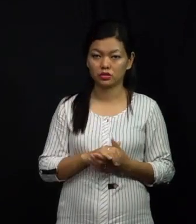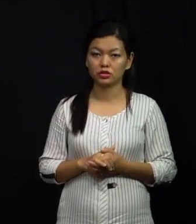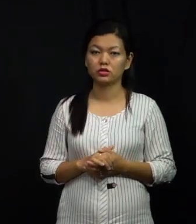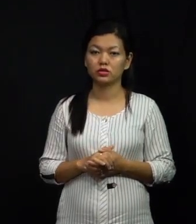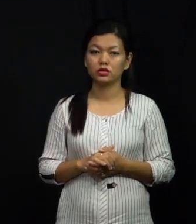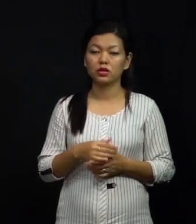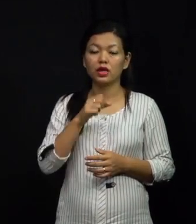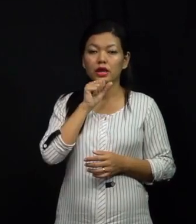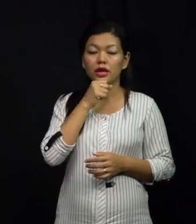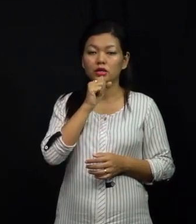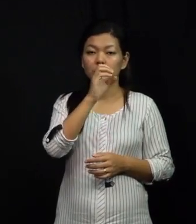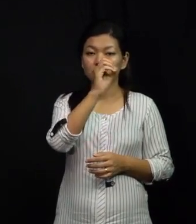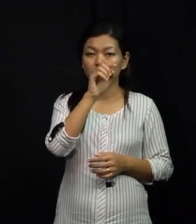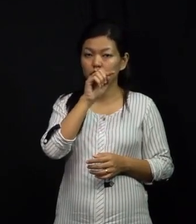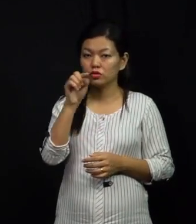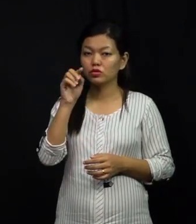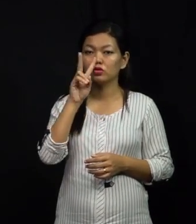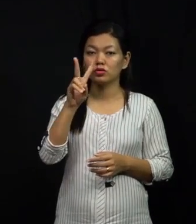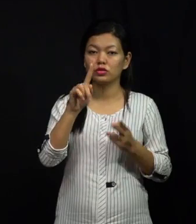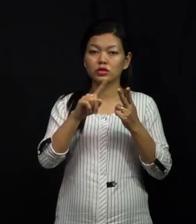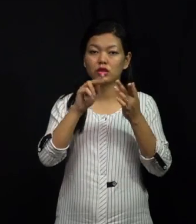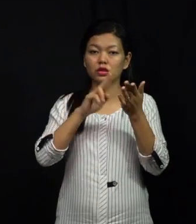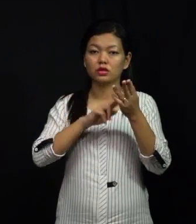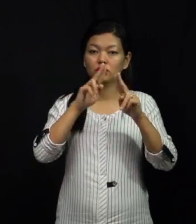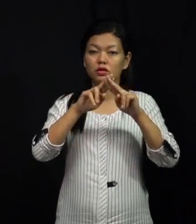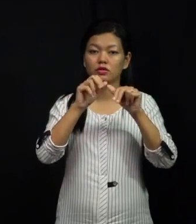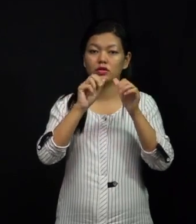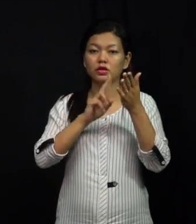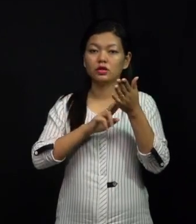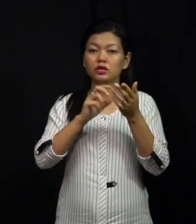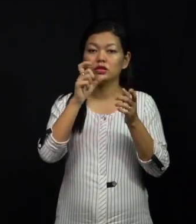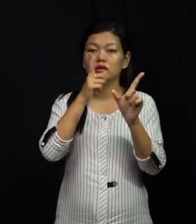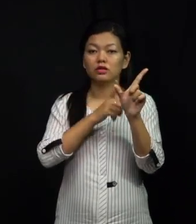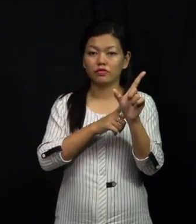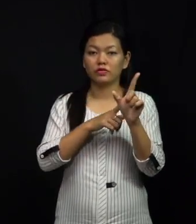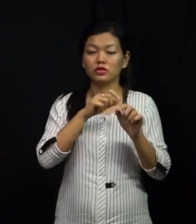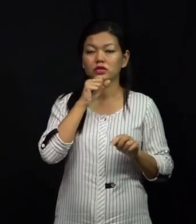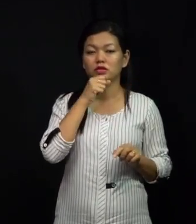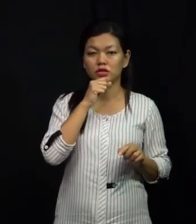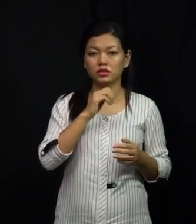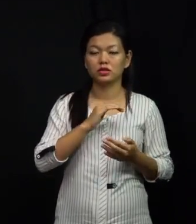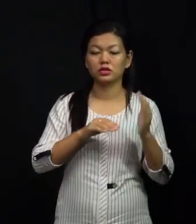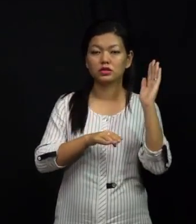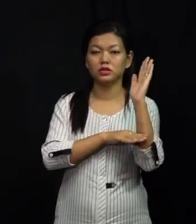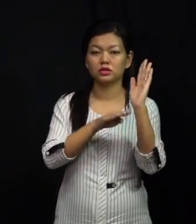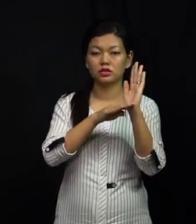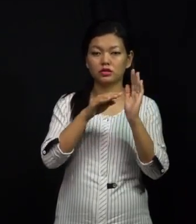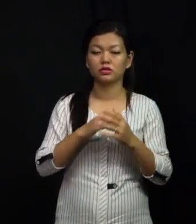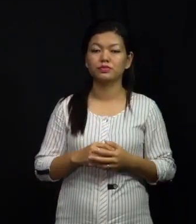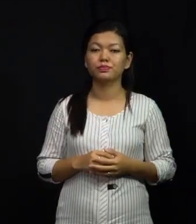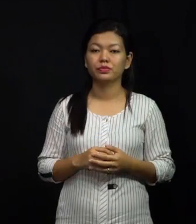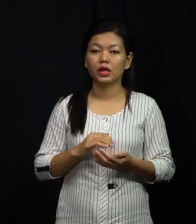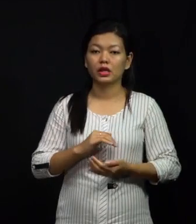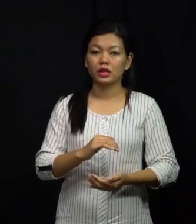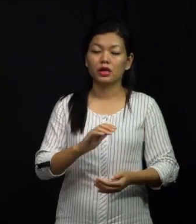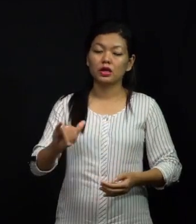to 2 years is your infancy stage. So when I say infancy, think about a baby, or because for